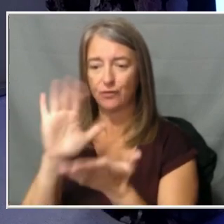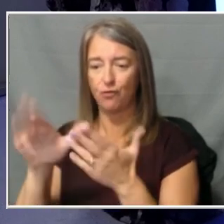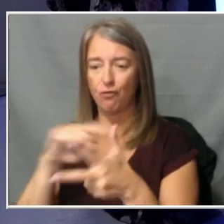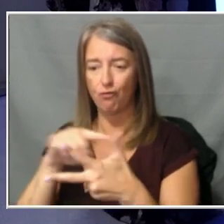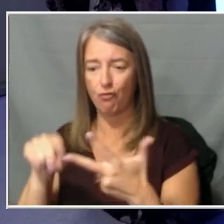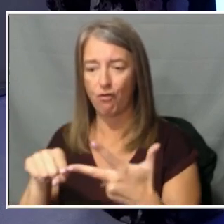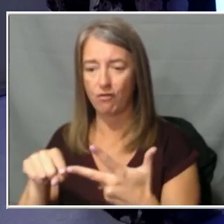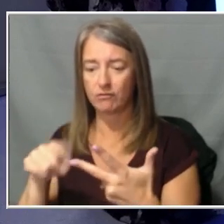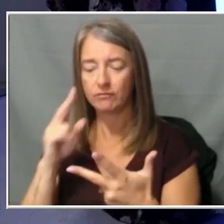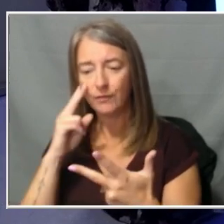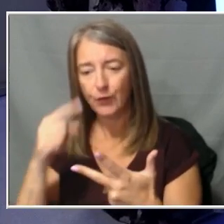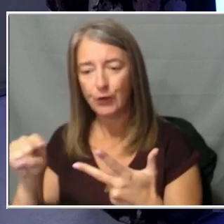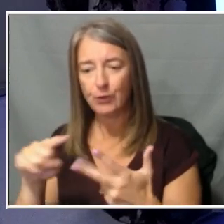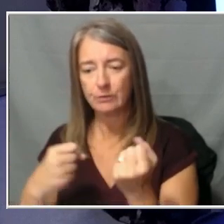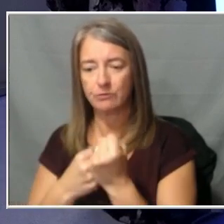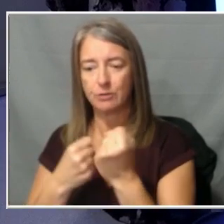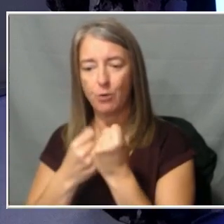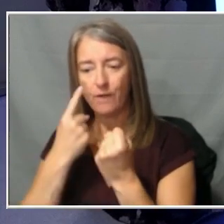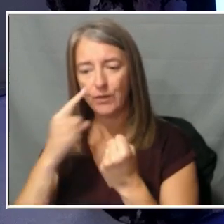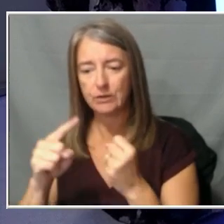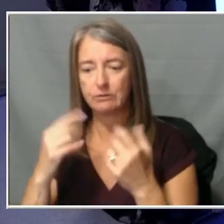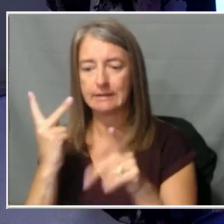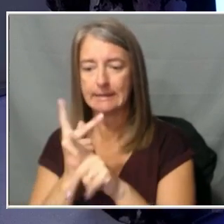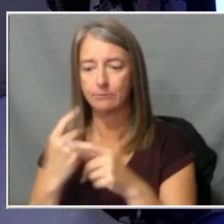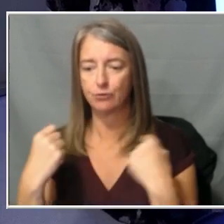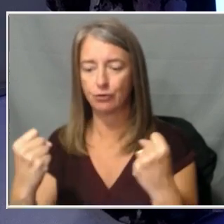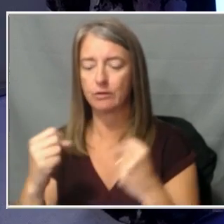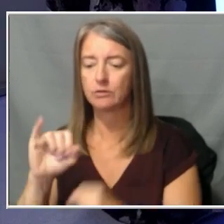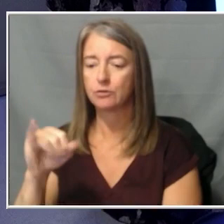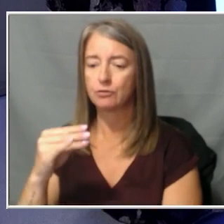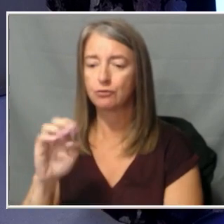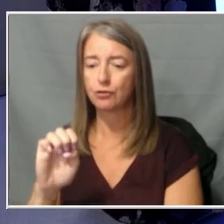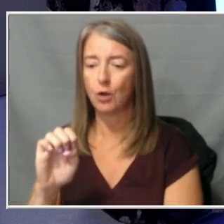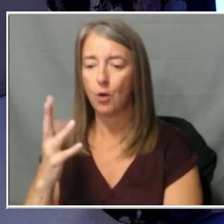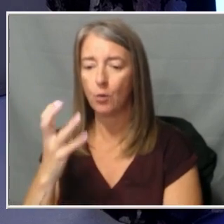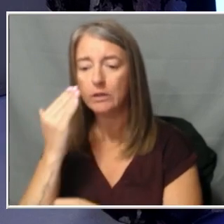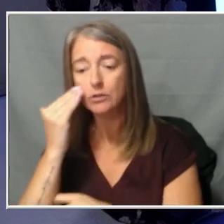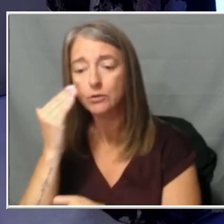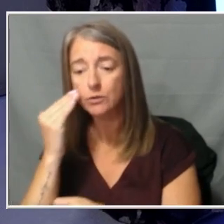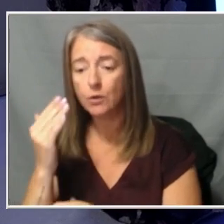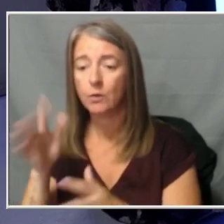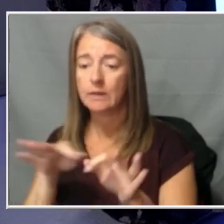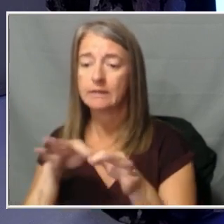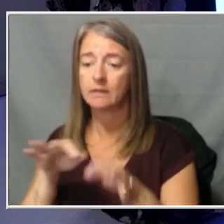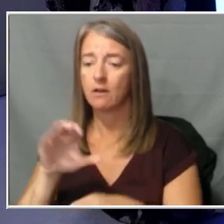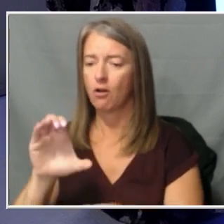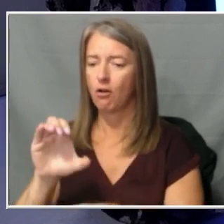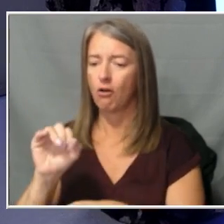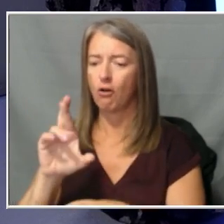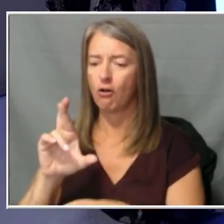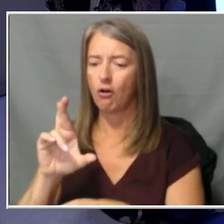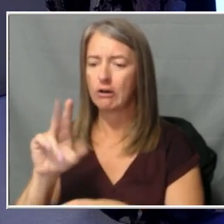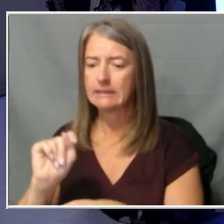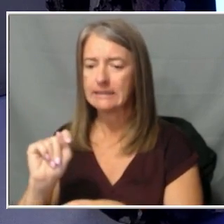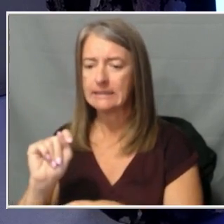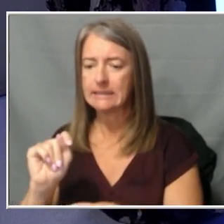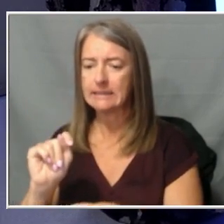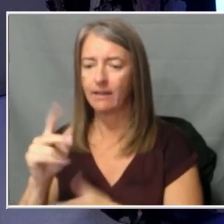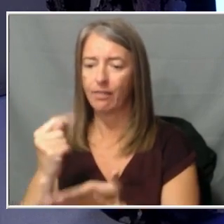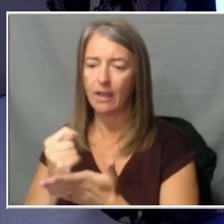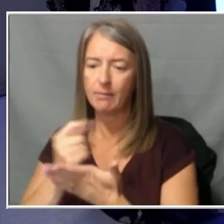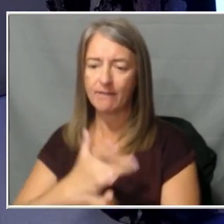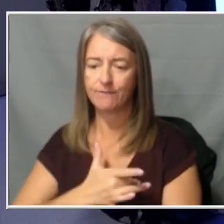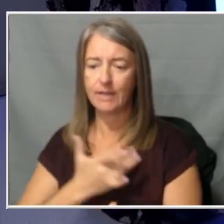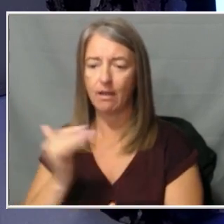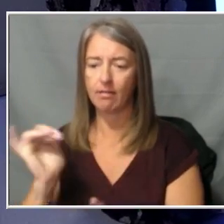out for you, because you're going to need them to stay strong. Joe wants to know, Sydney, if you could explain what CAR T therapy felt like, what you felt like.